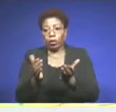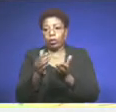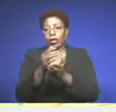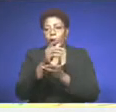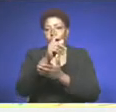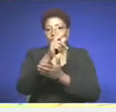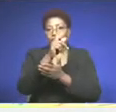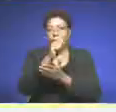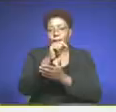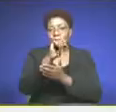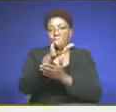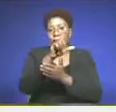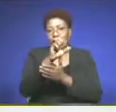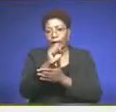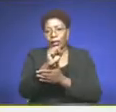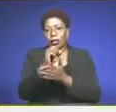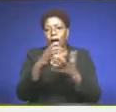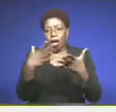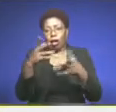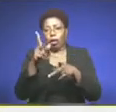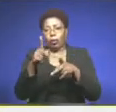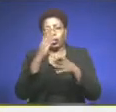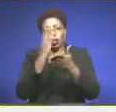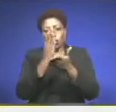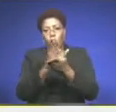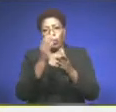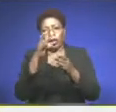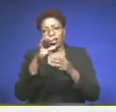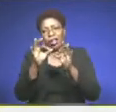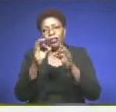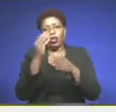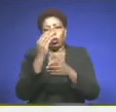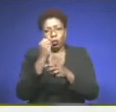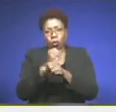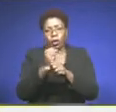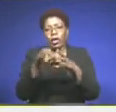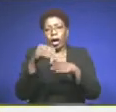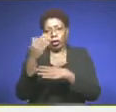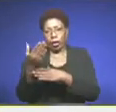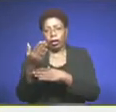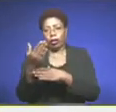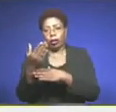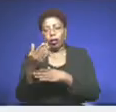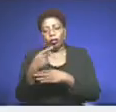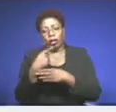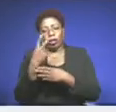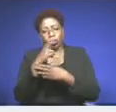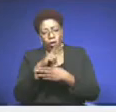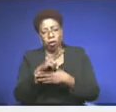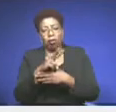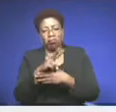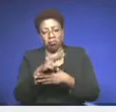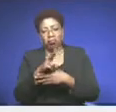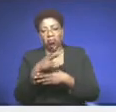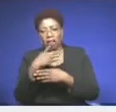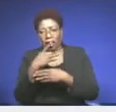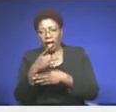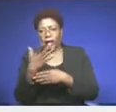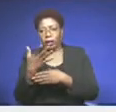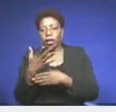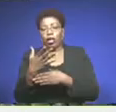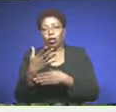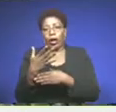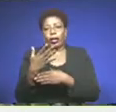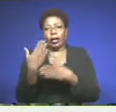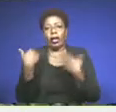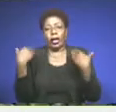The response has been pretty good. A lot of persons stop by, especially if you're working whilst you're out here. So they comment on the pieces that you're working on, like the angelfish that I just finished